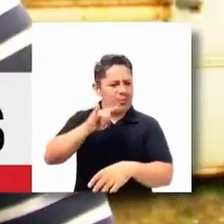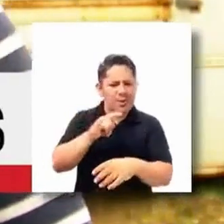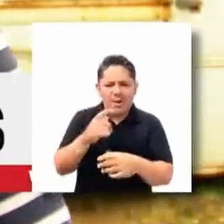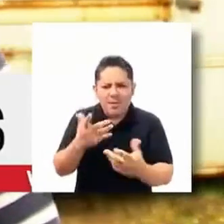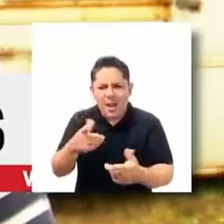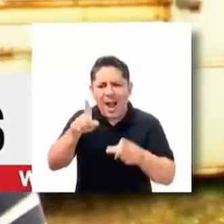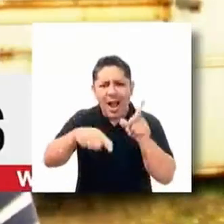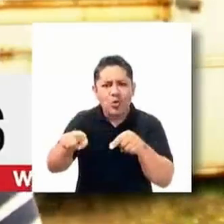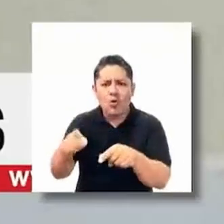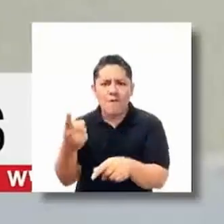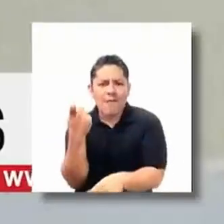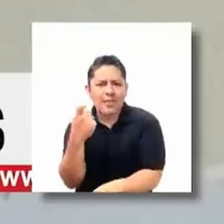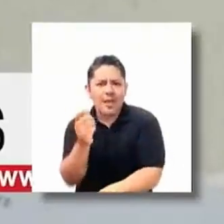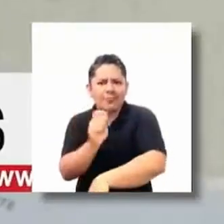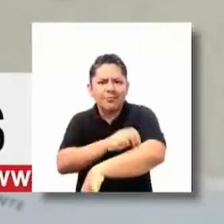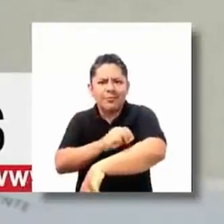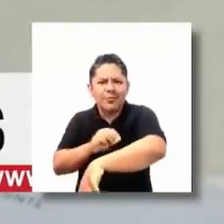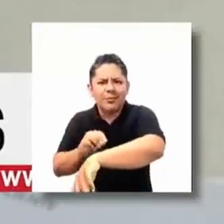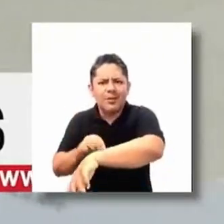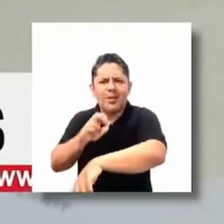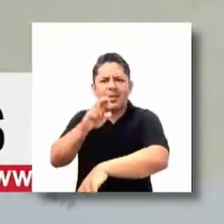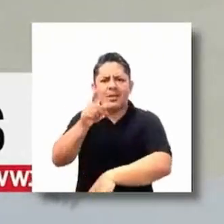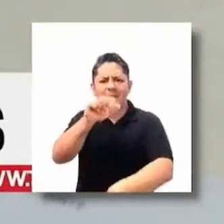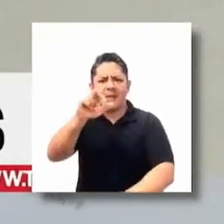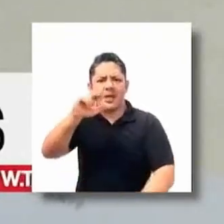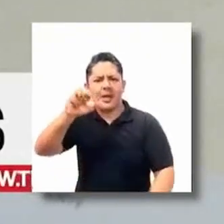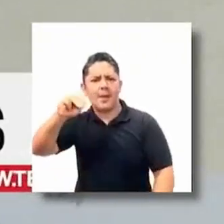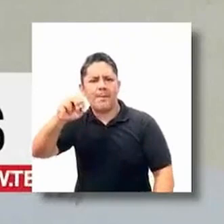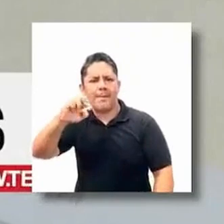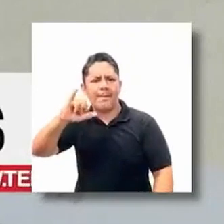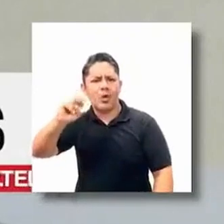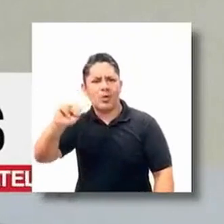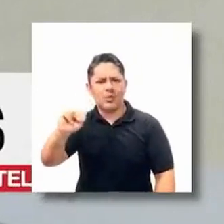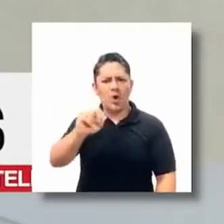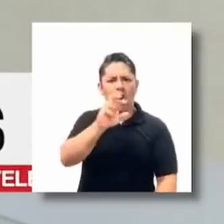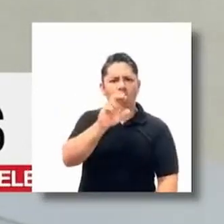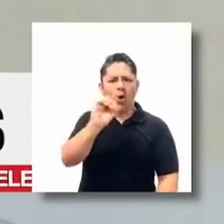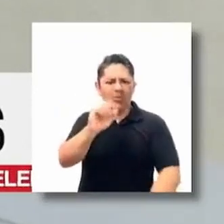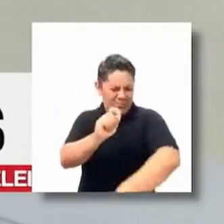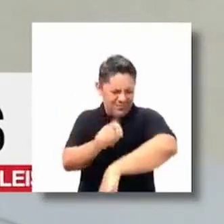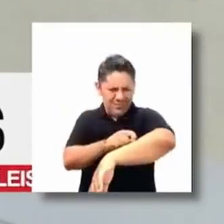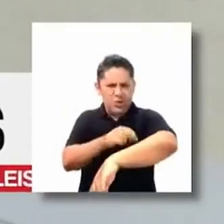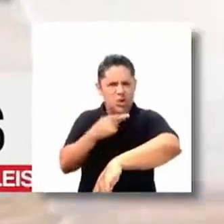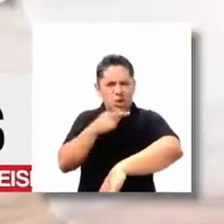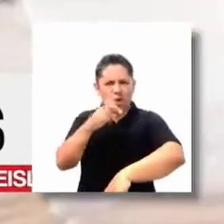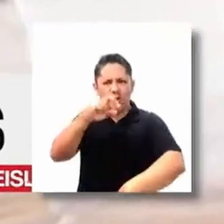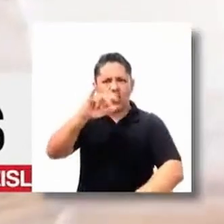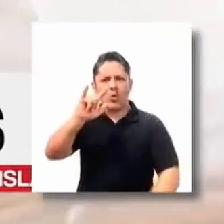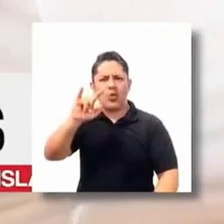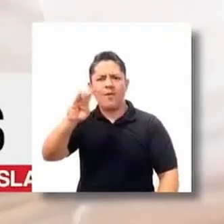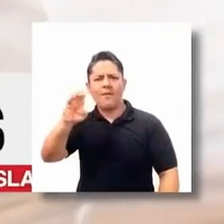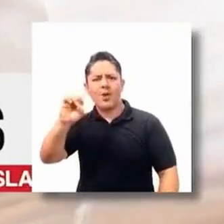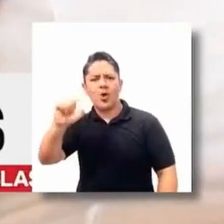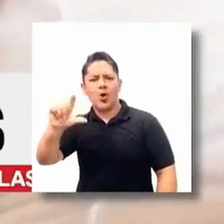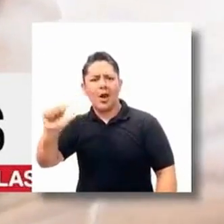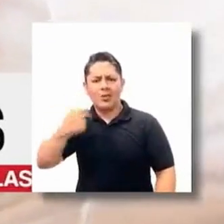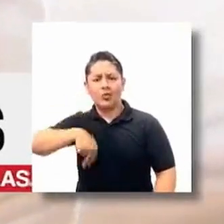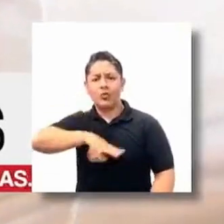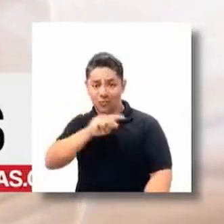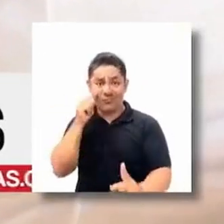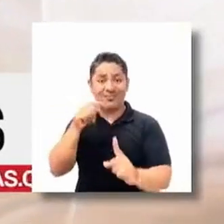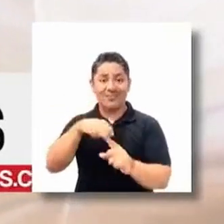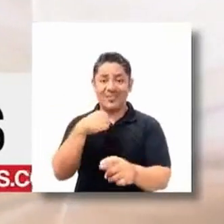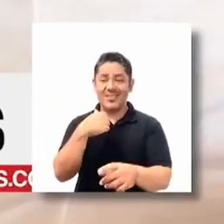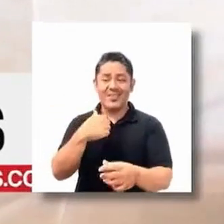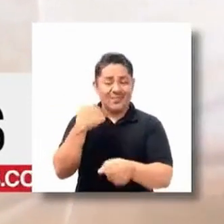is that we have our children protected. We know that plenty situations come up and we can have